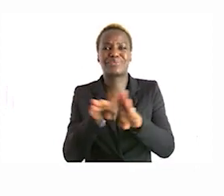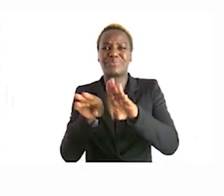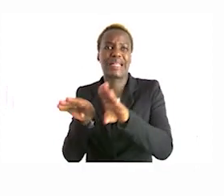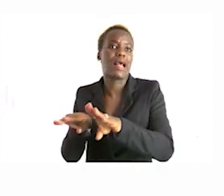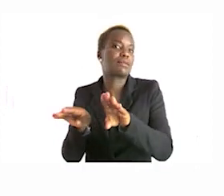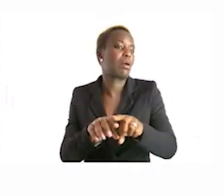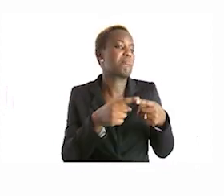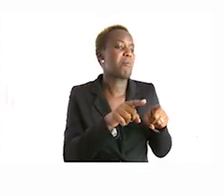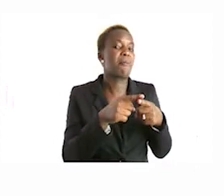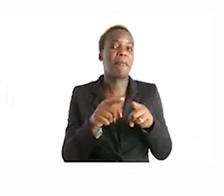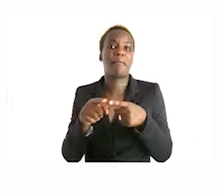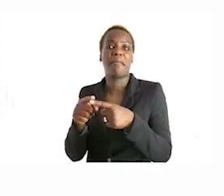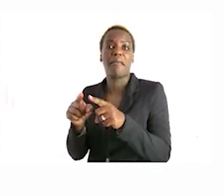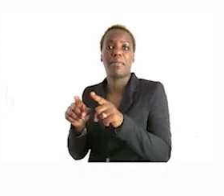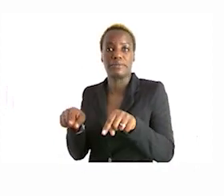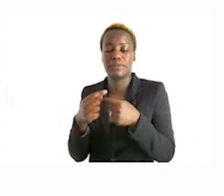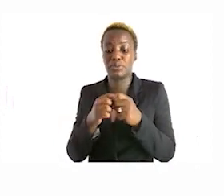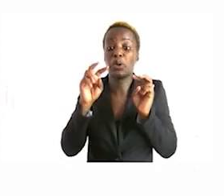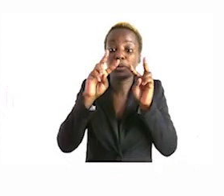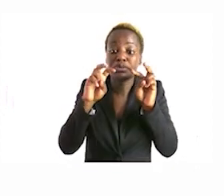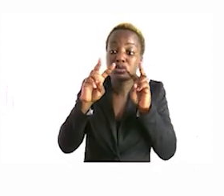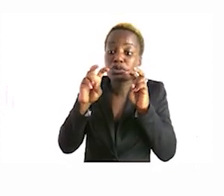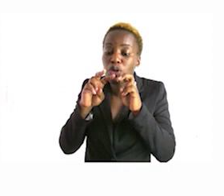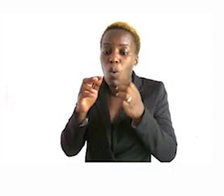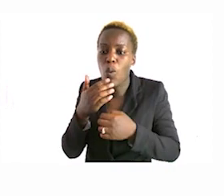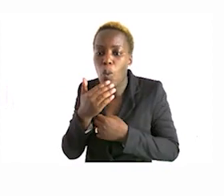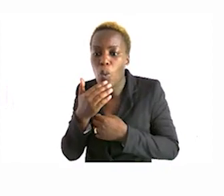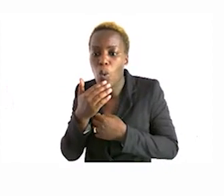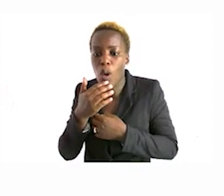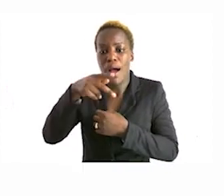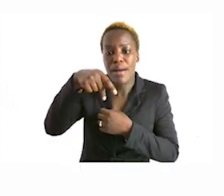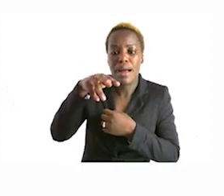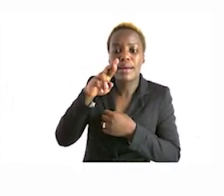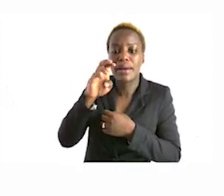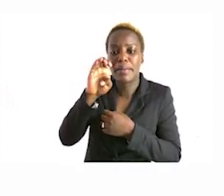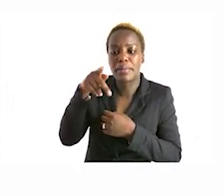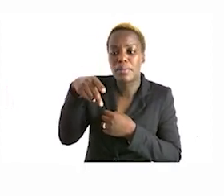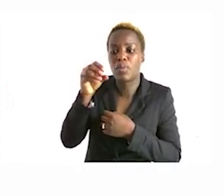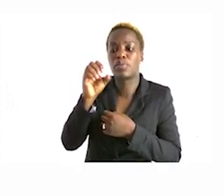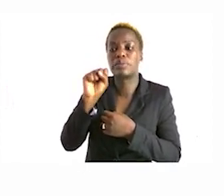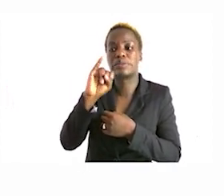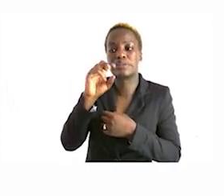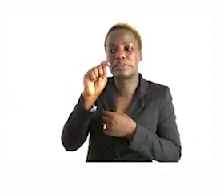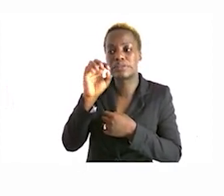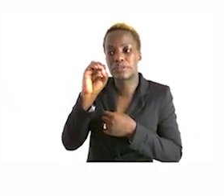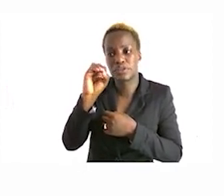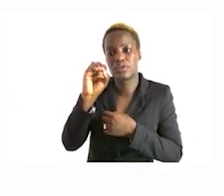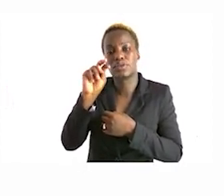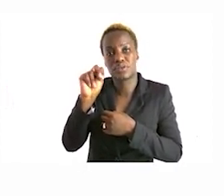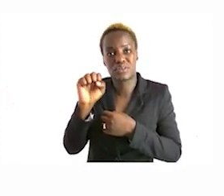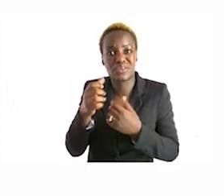have to search for the prepositions and then fill in the spaces provided for